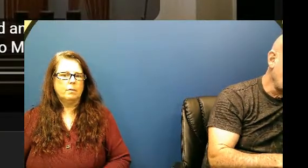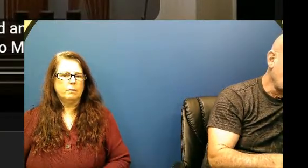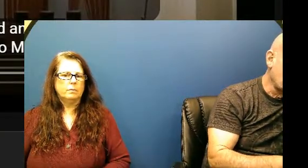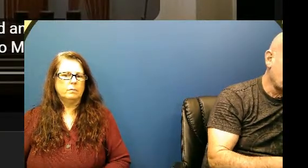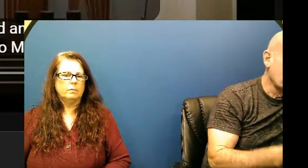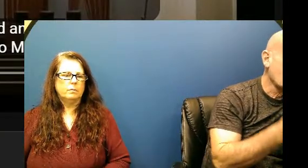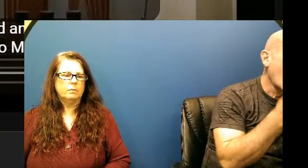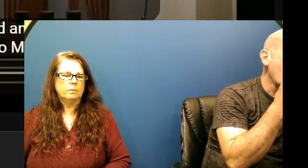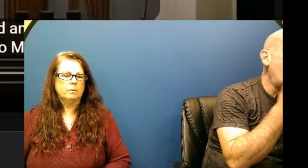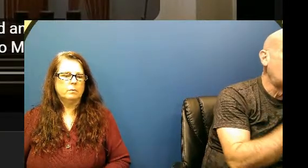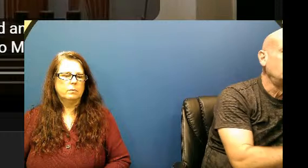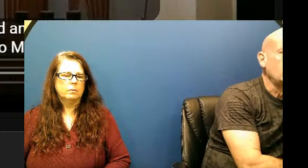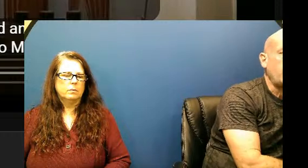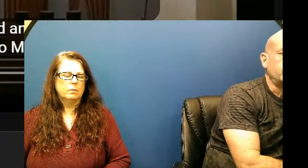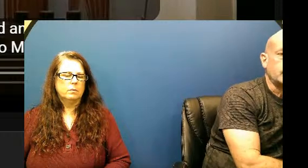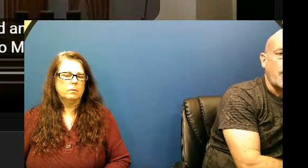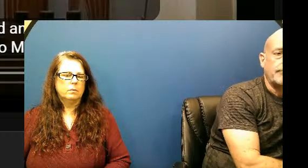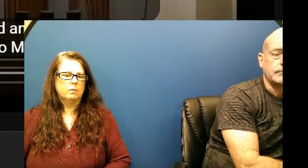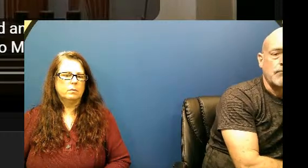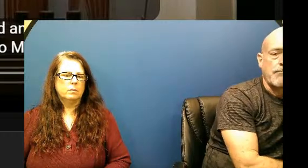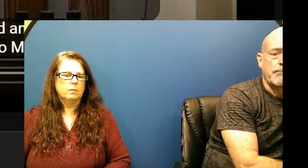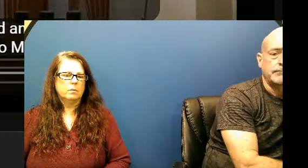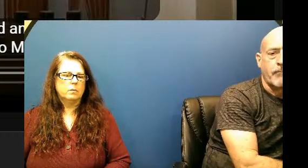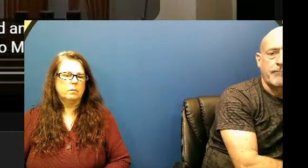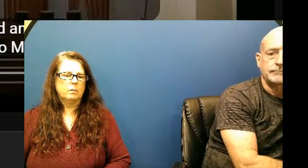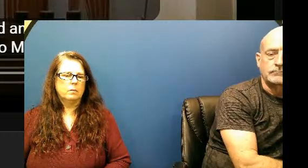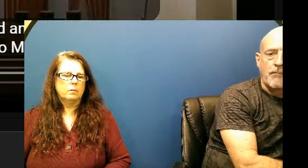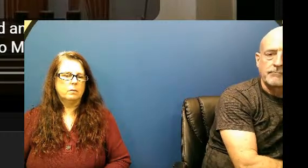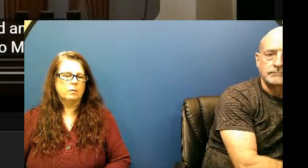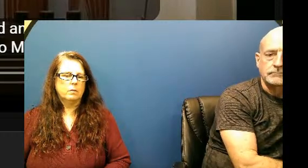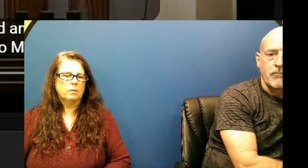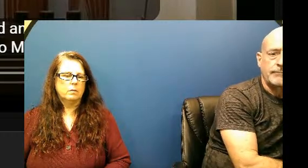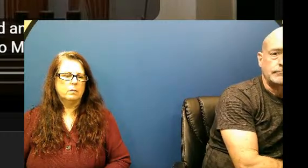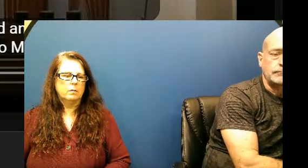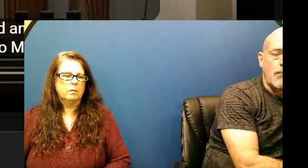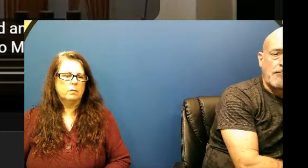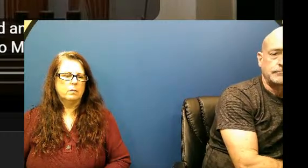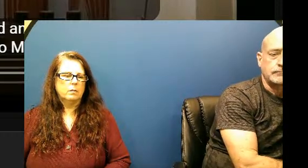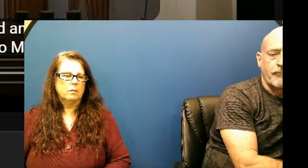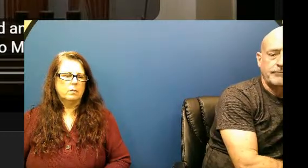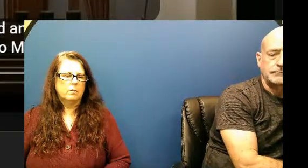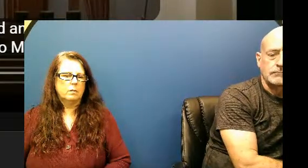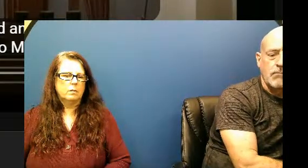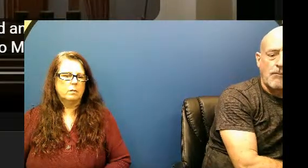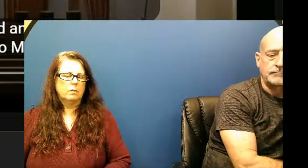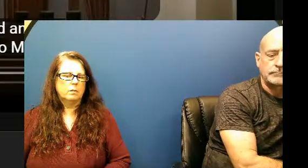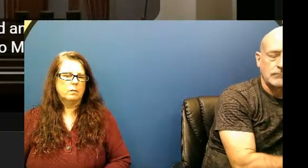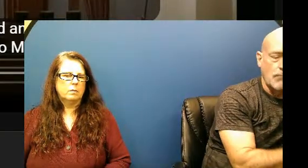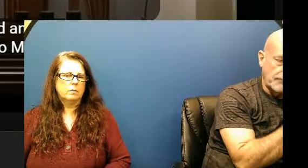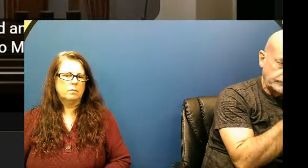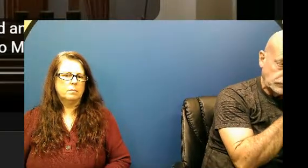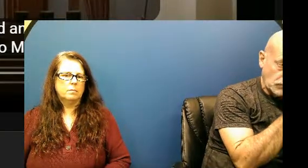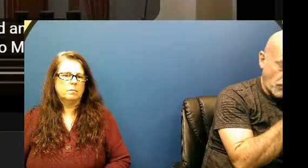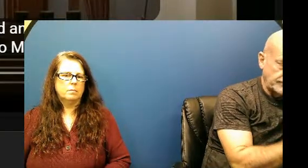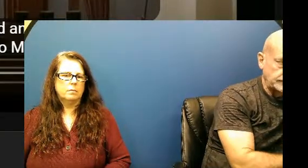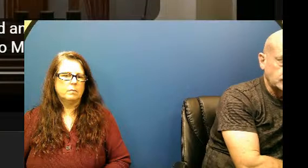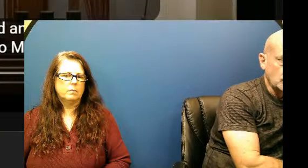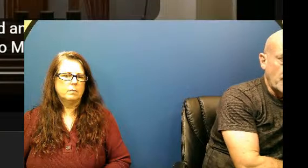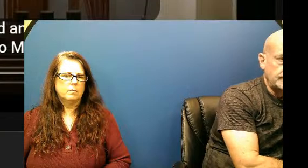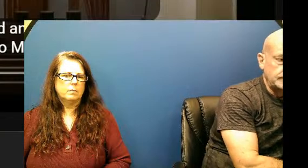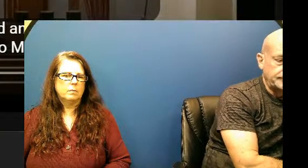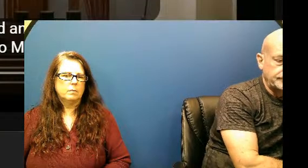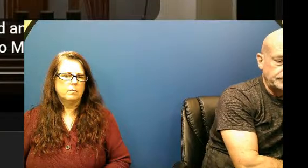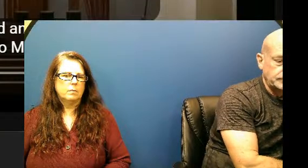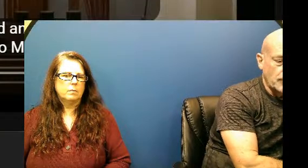provision is going at content manipulation, which I said is impermissible. You can't uphold that under data security grounds. And the rest of the act, when you